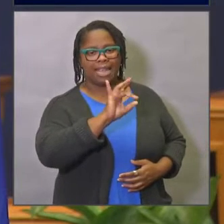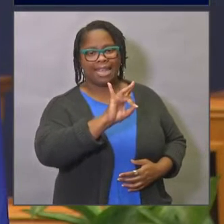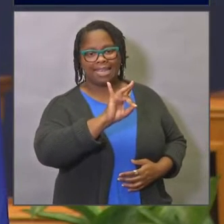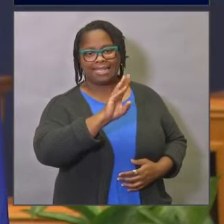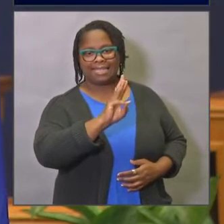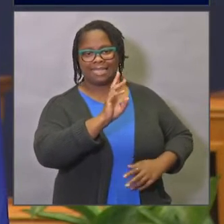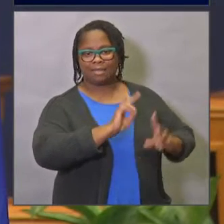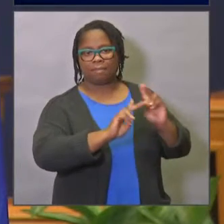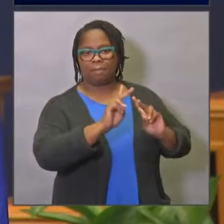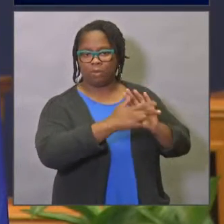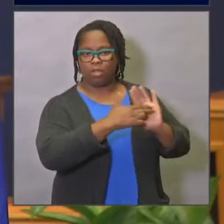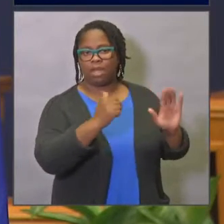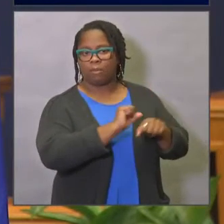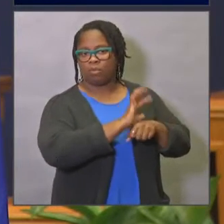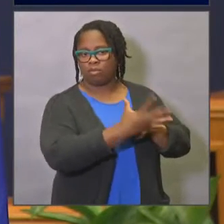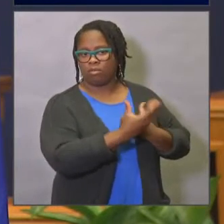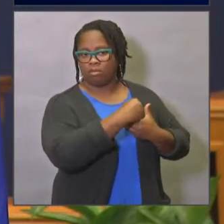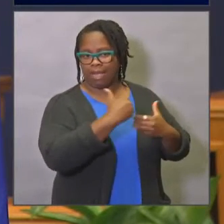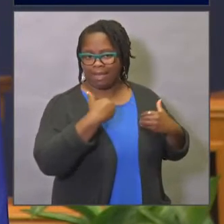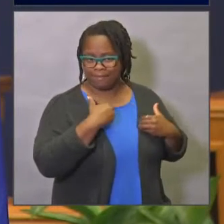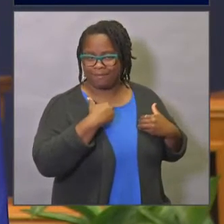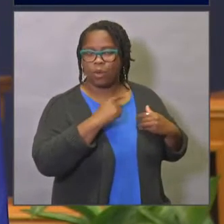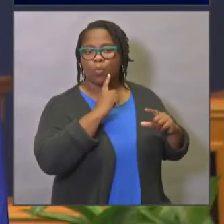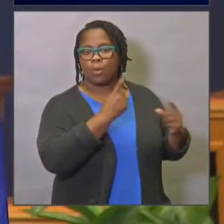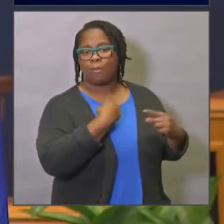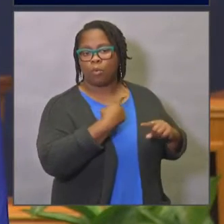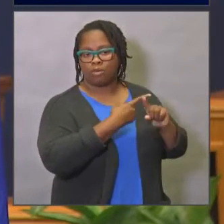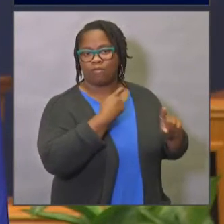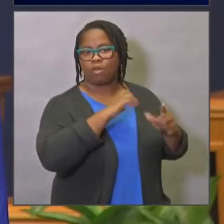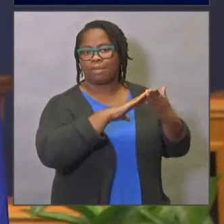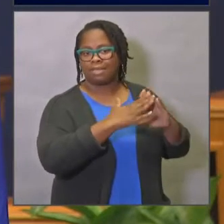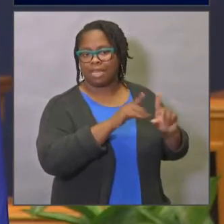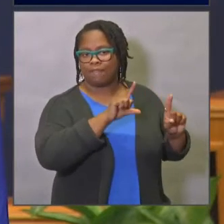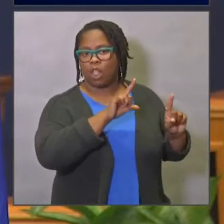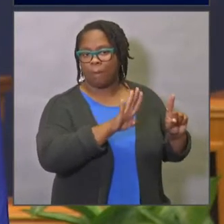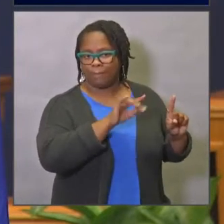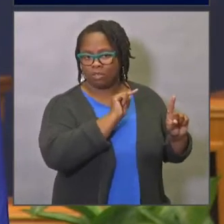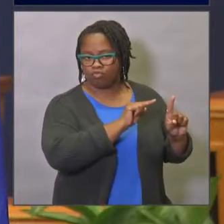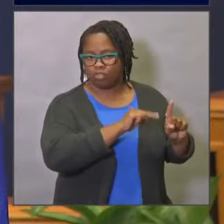19,186 cases reported by our partners in the city of Long Beach and